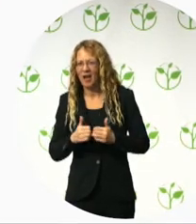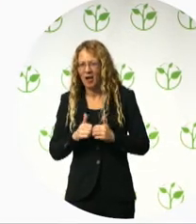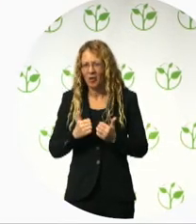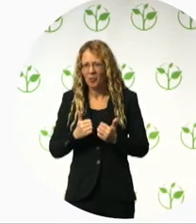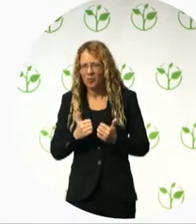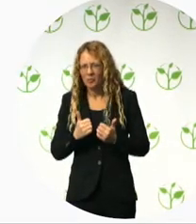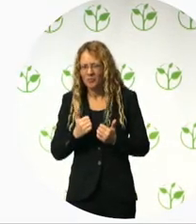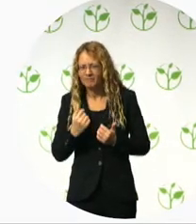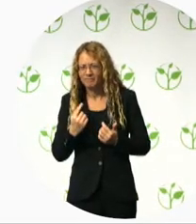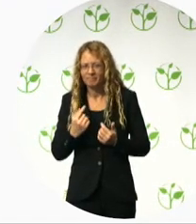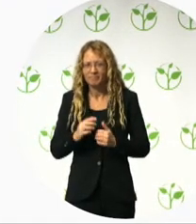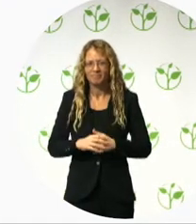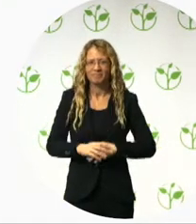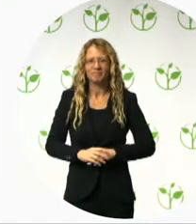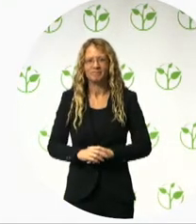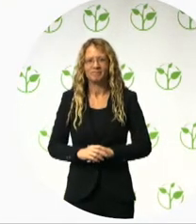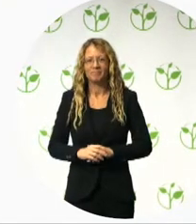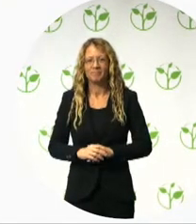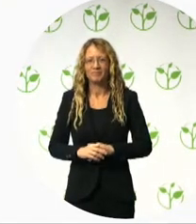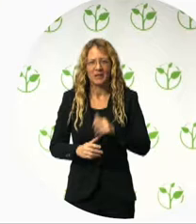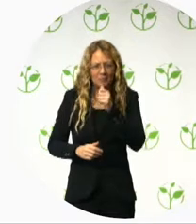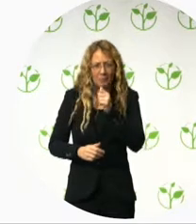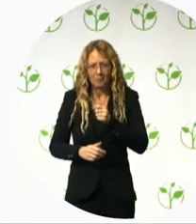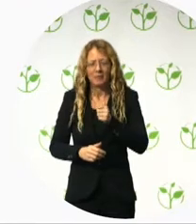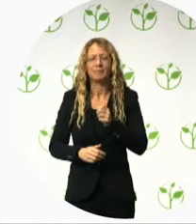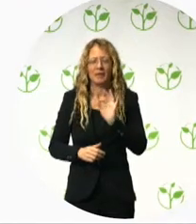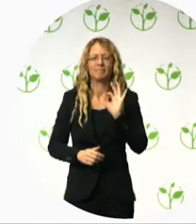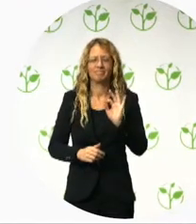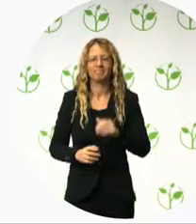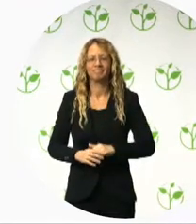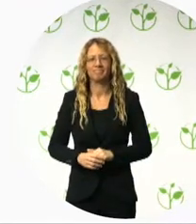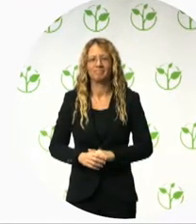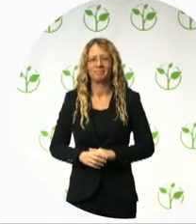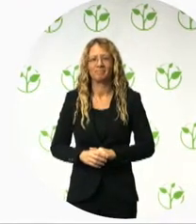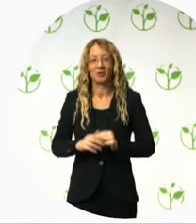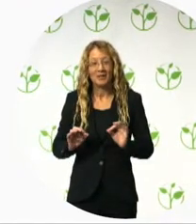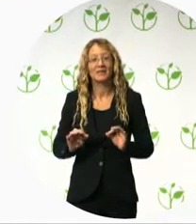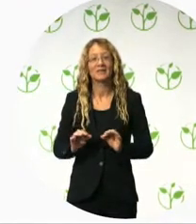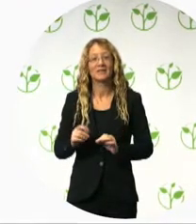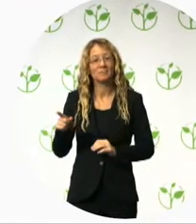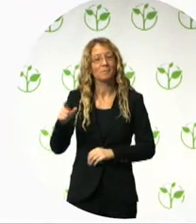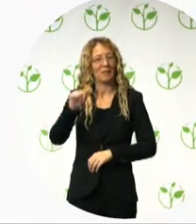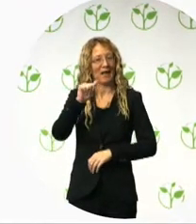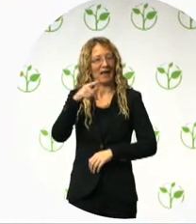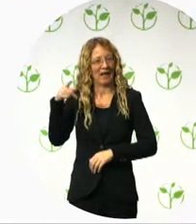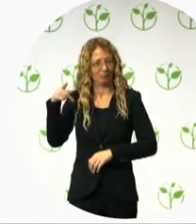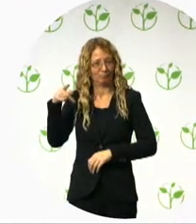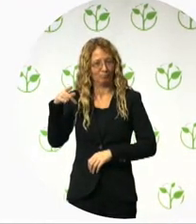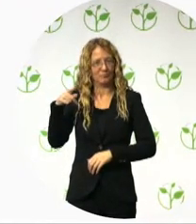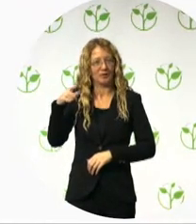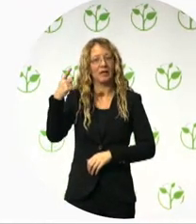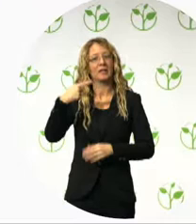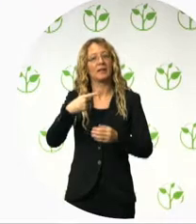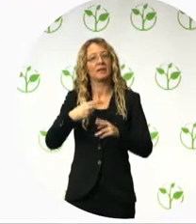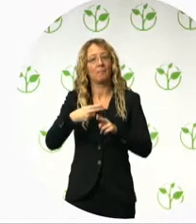I think it's the big green button. This one. Yeah. There we go. So GalaPro app has been created to provide accessibility and